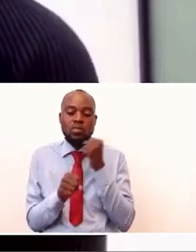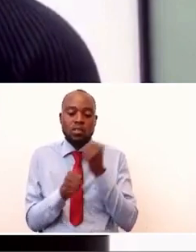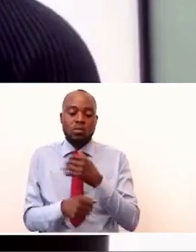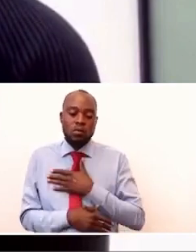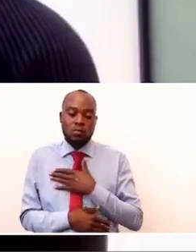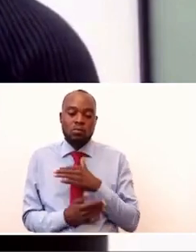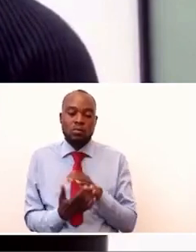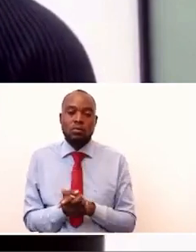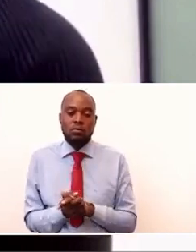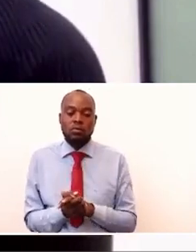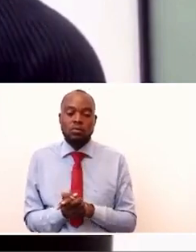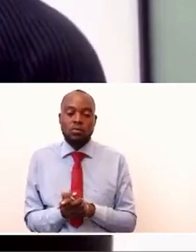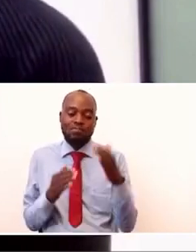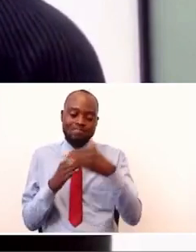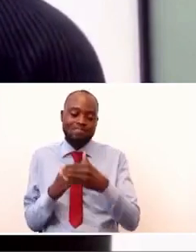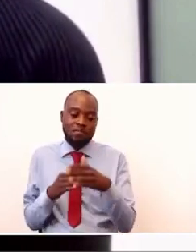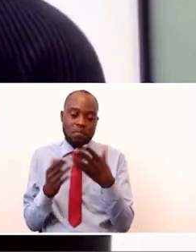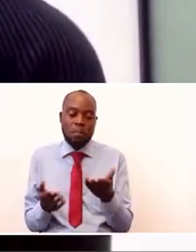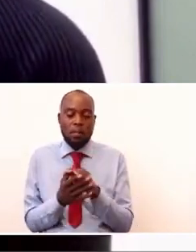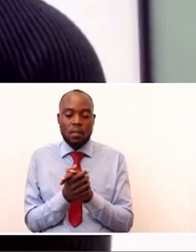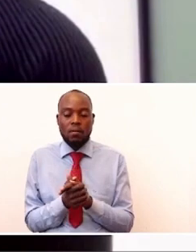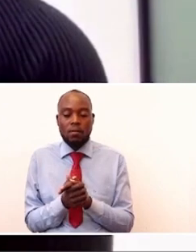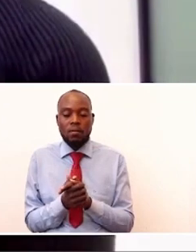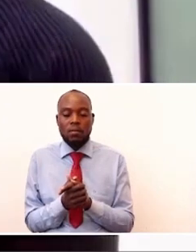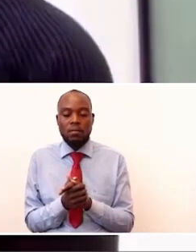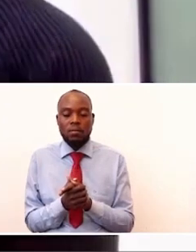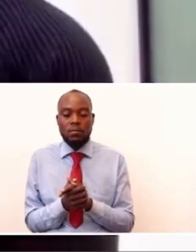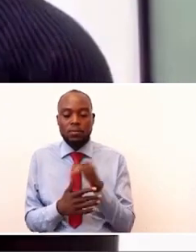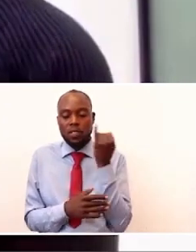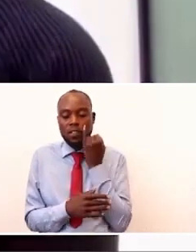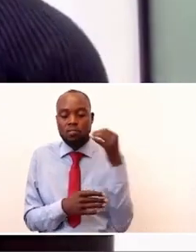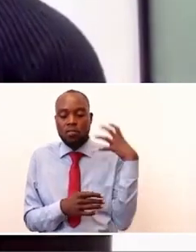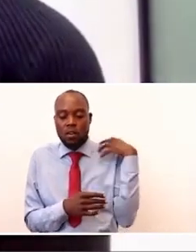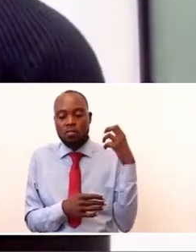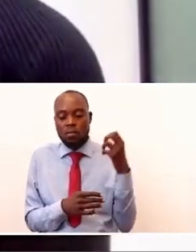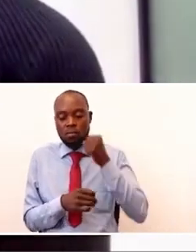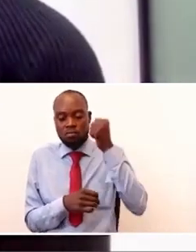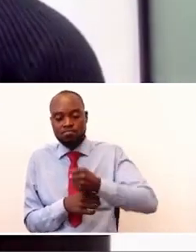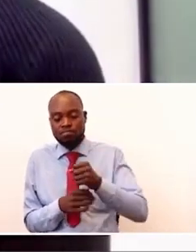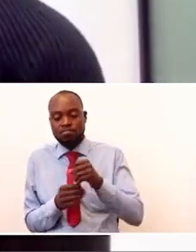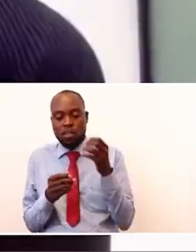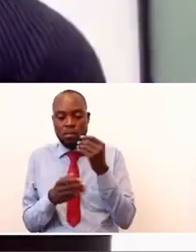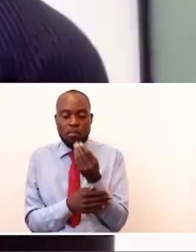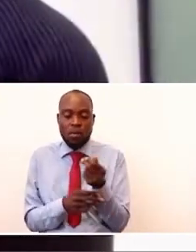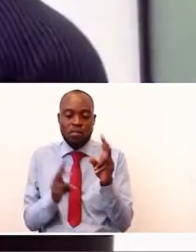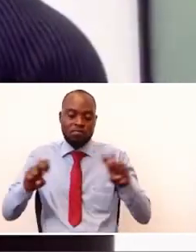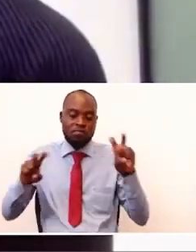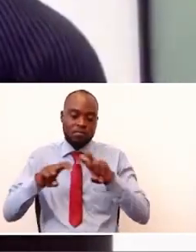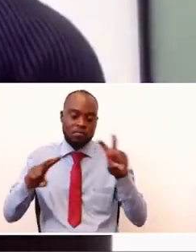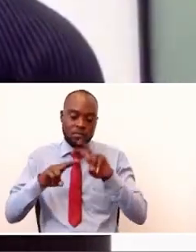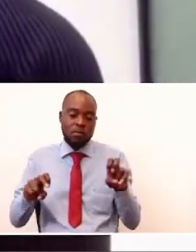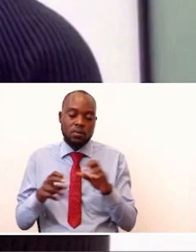keep pushing the boundaries and asking that if government is setting aside money for research and they're setting aside